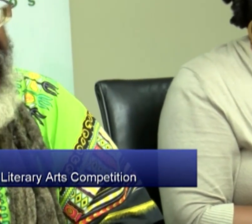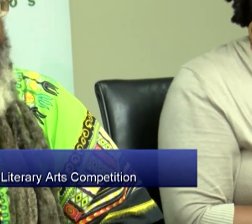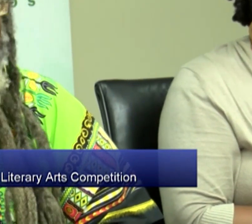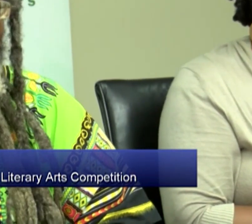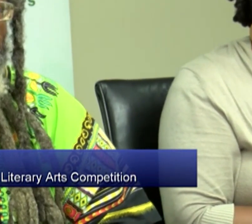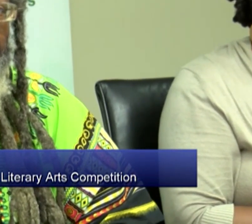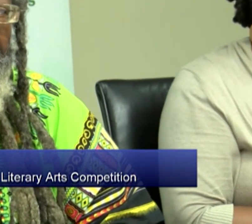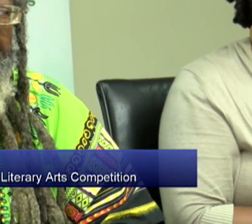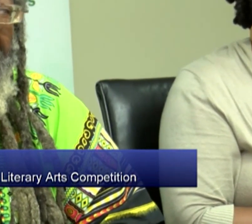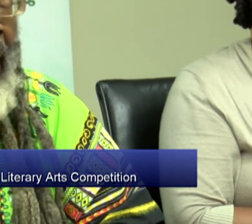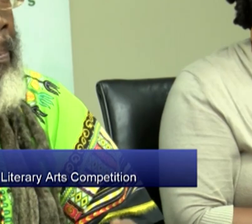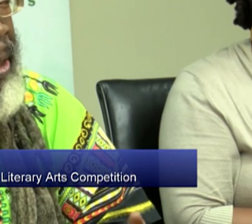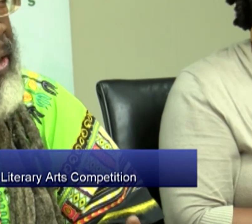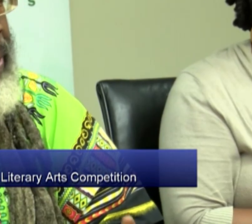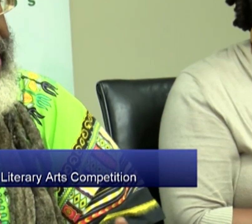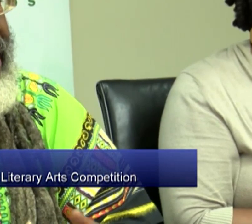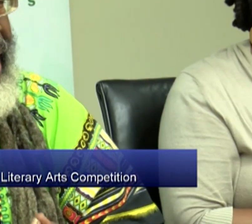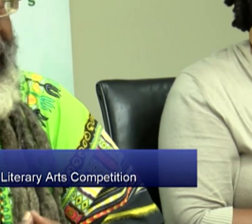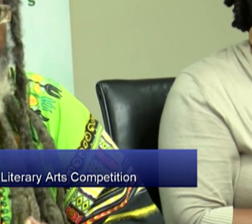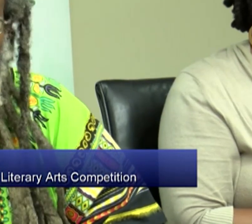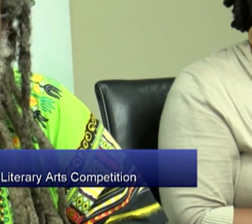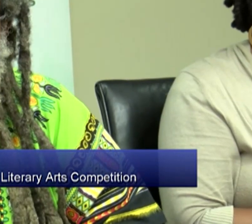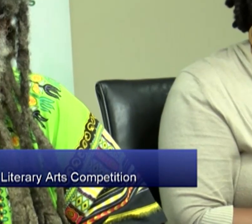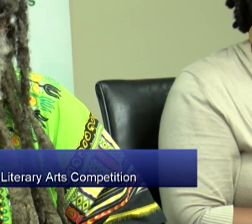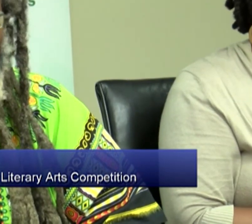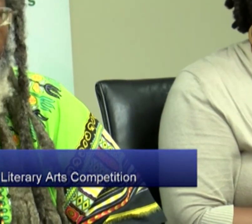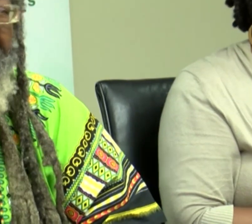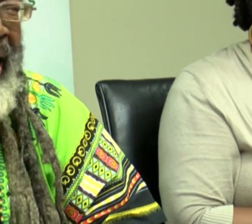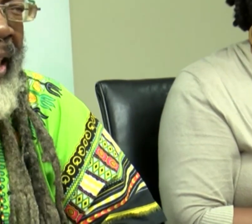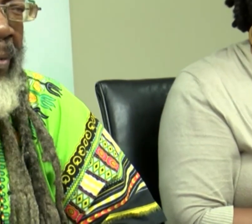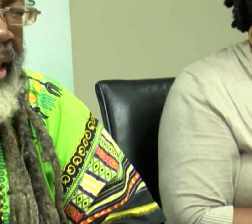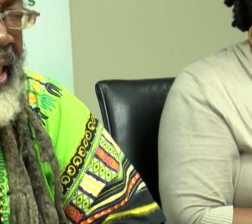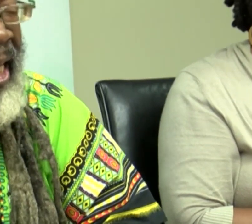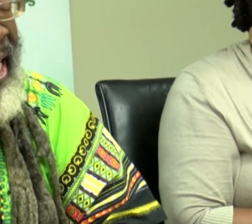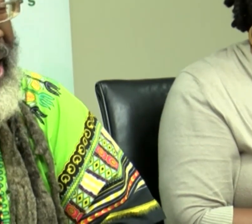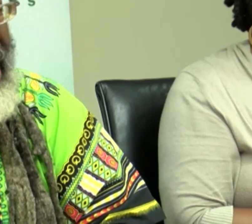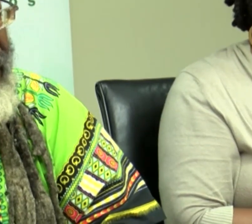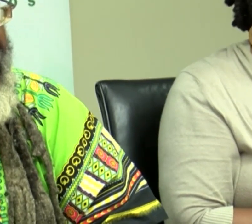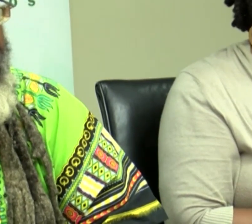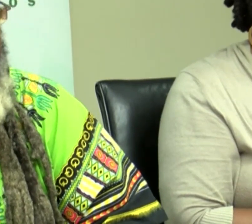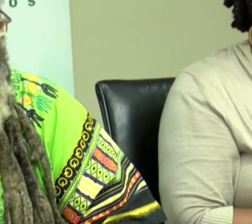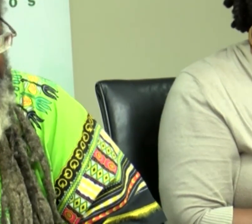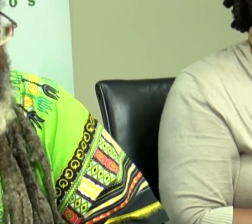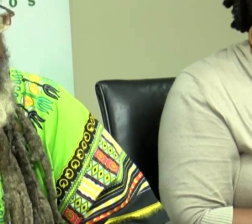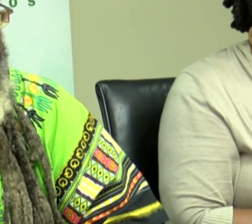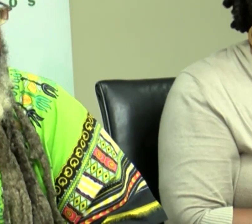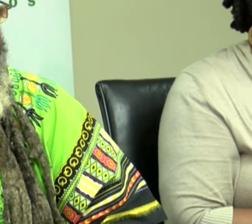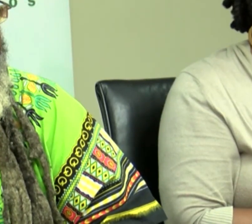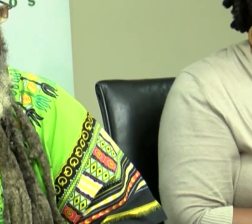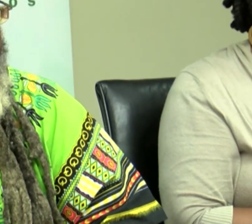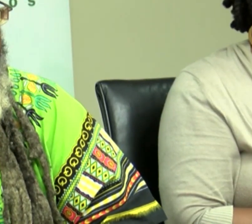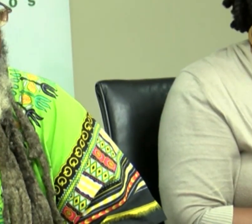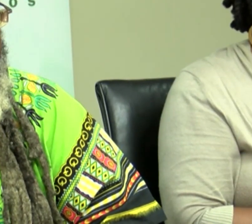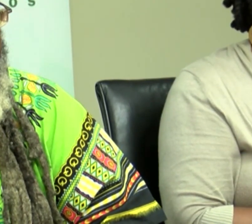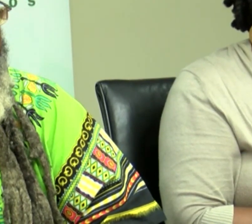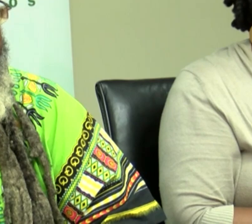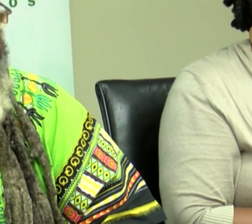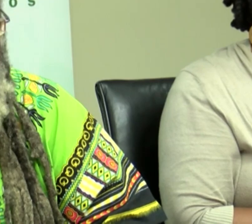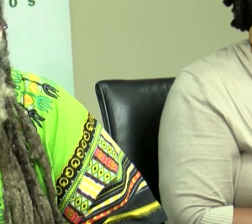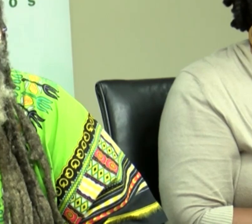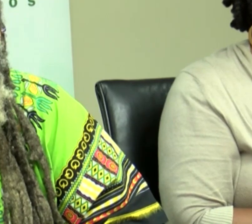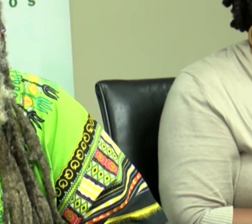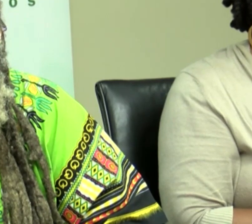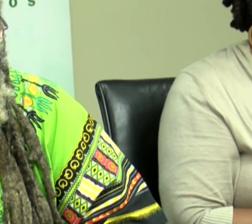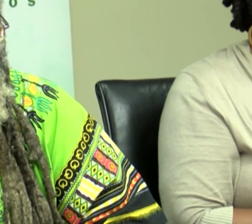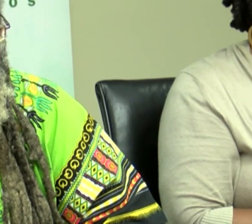craft, and they've come in next year much better. And that's a really beautiful thing. It is a really developmental process as far as the